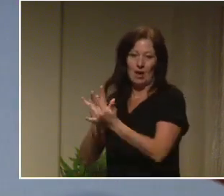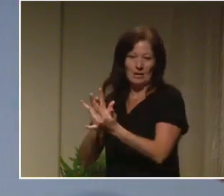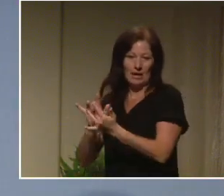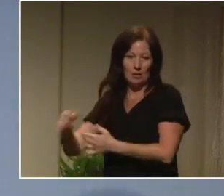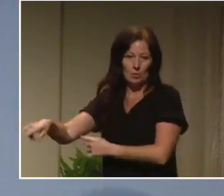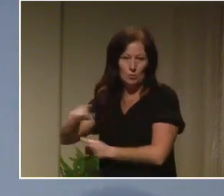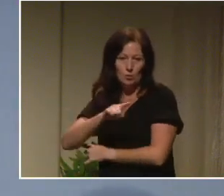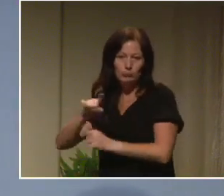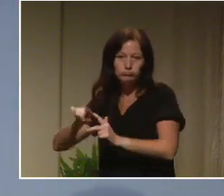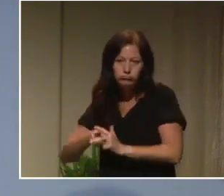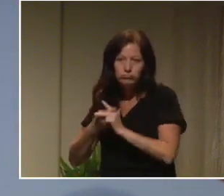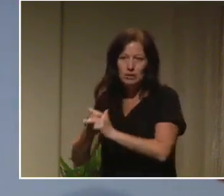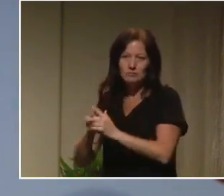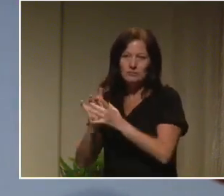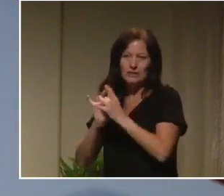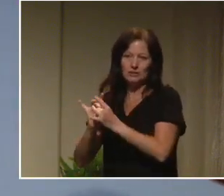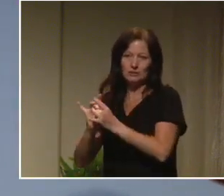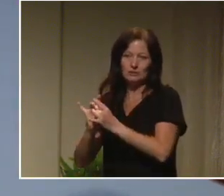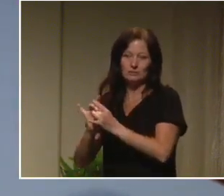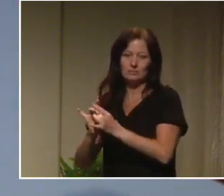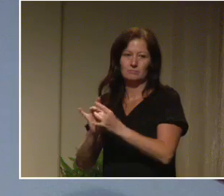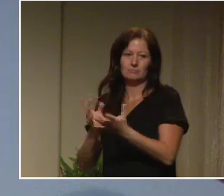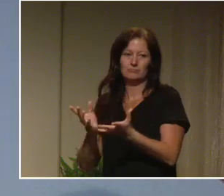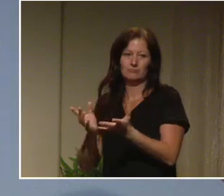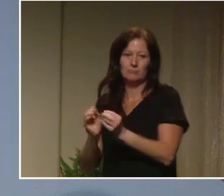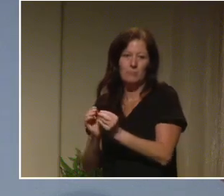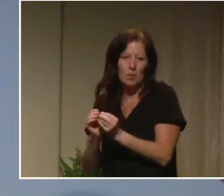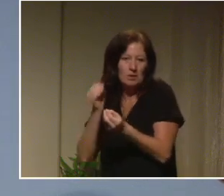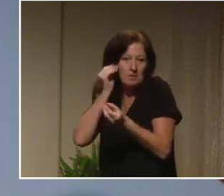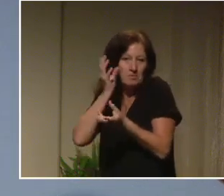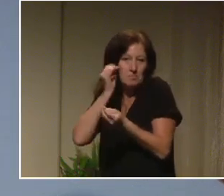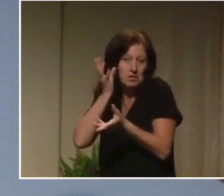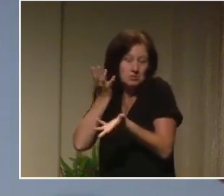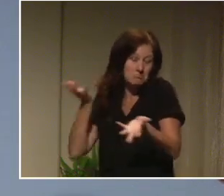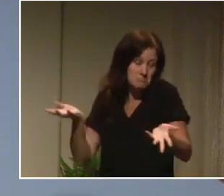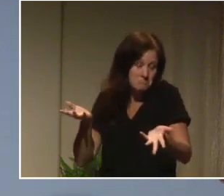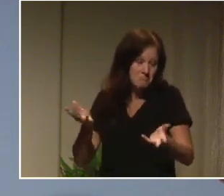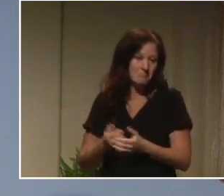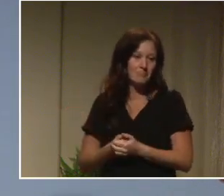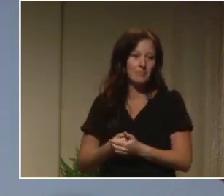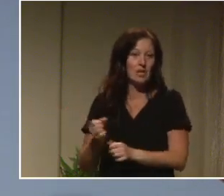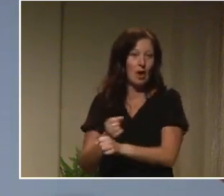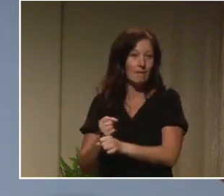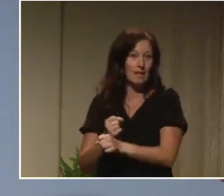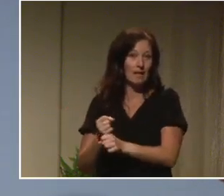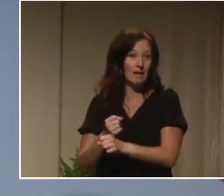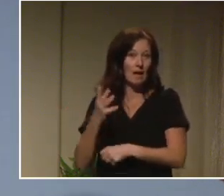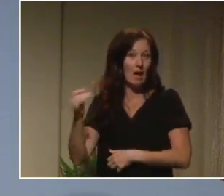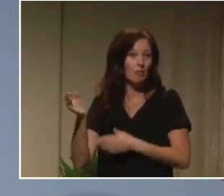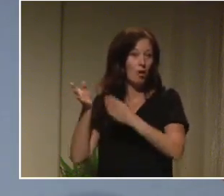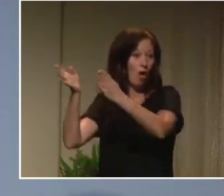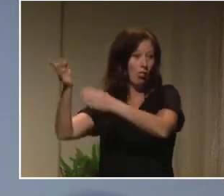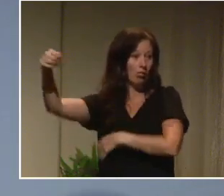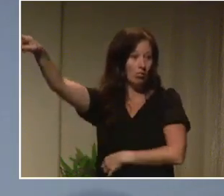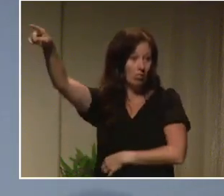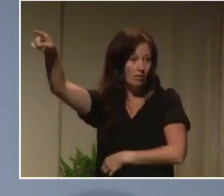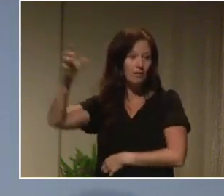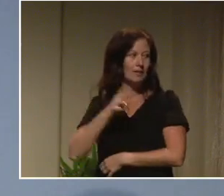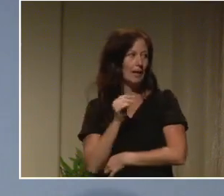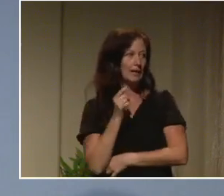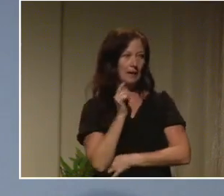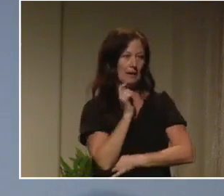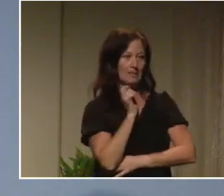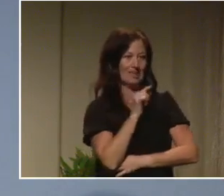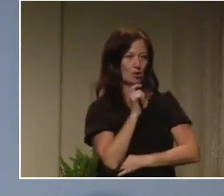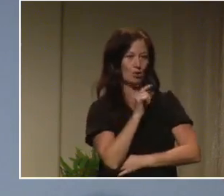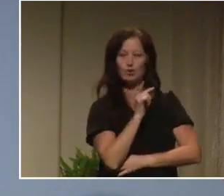connection, or at least get more information about Maranatha Church. We'll be having coffee out in the fellowship hall and in the hub.